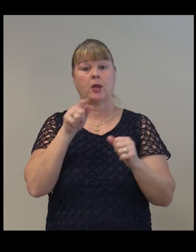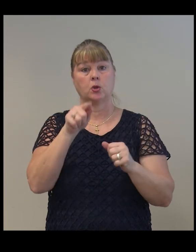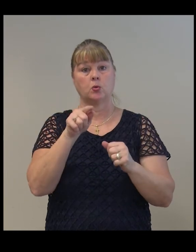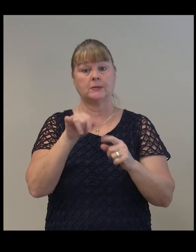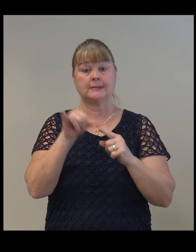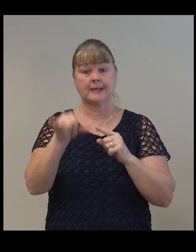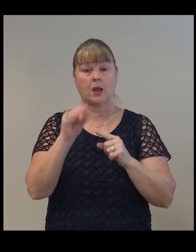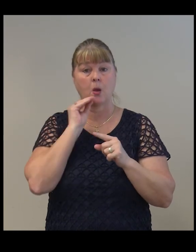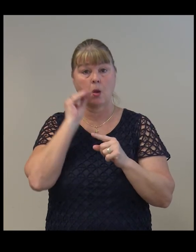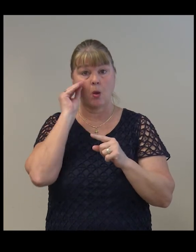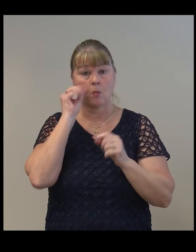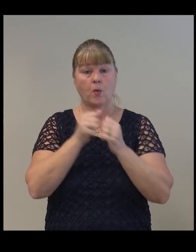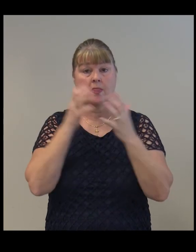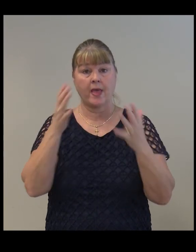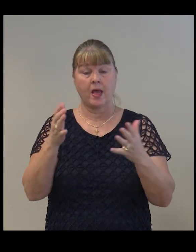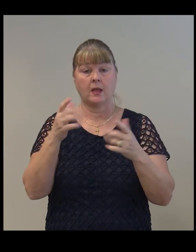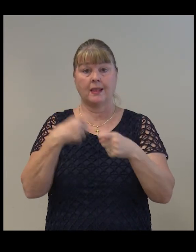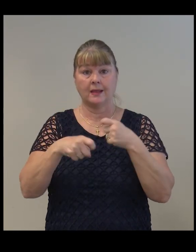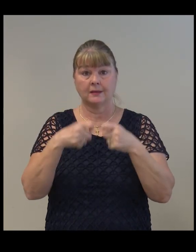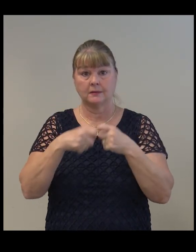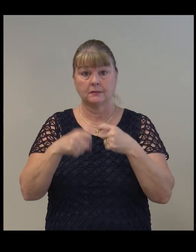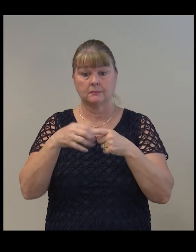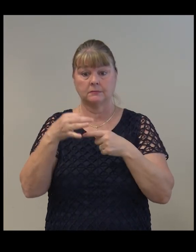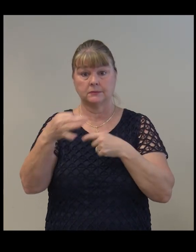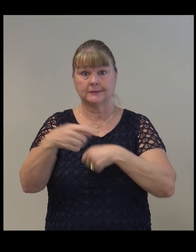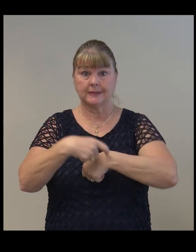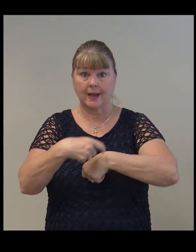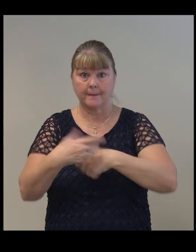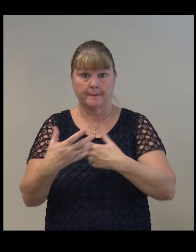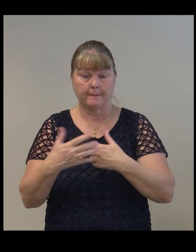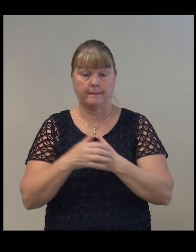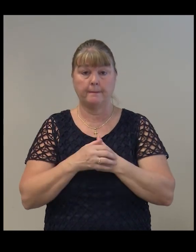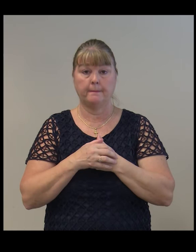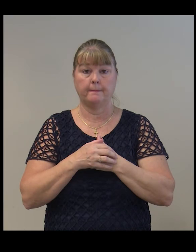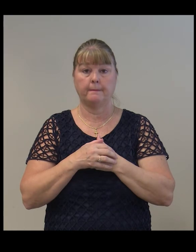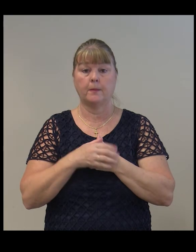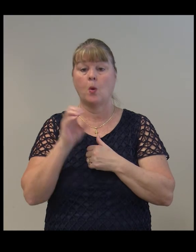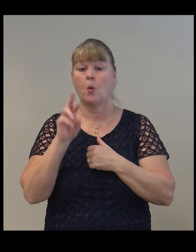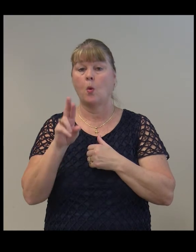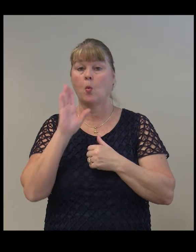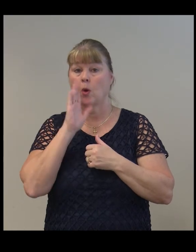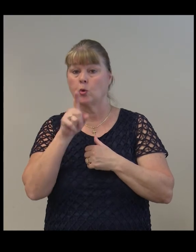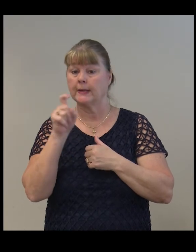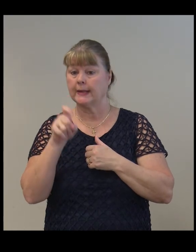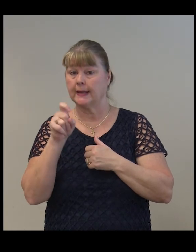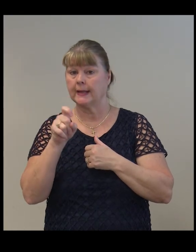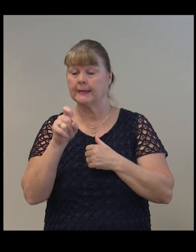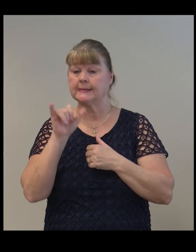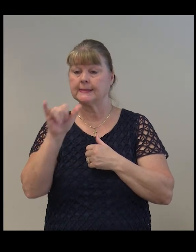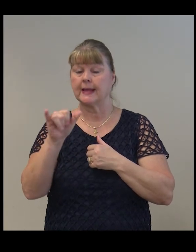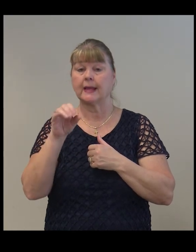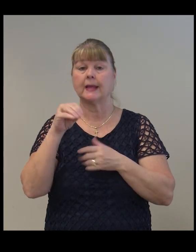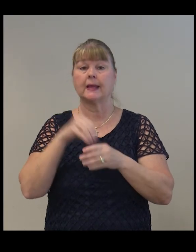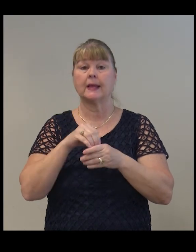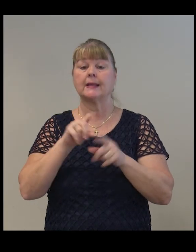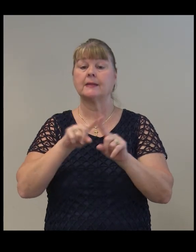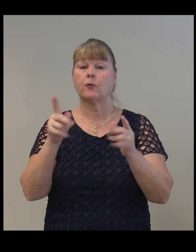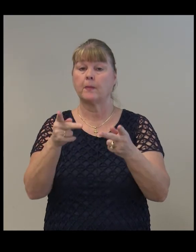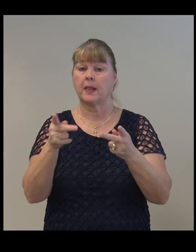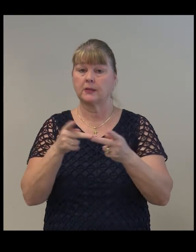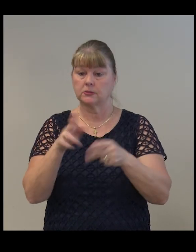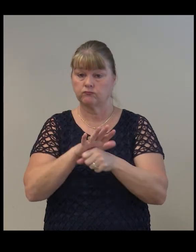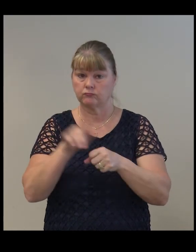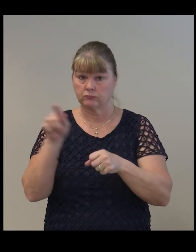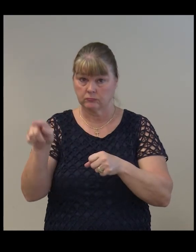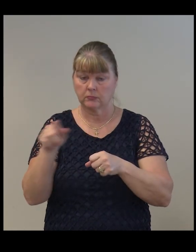you withstand staying in your home without utilities for an extended period of time? Or will you need to be able to stay in